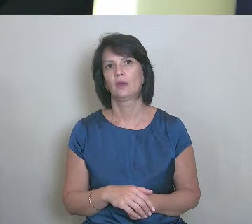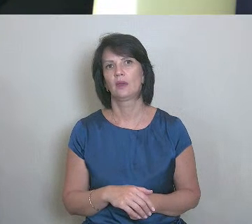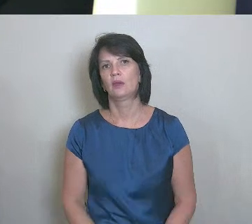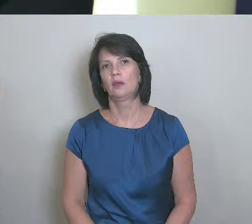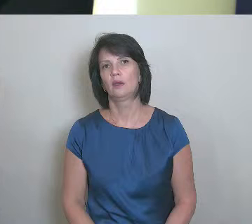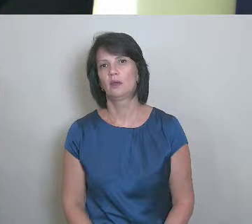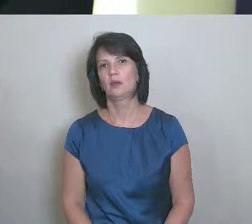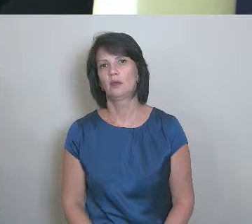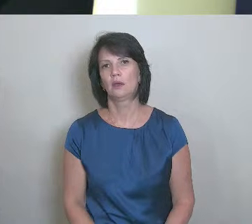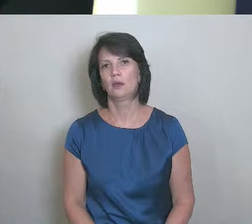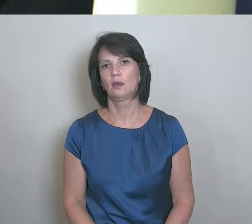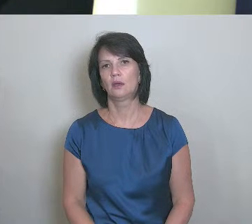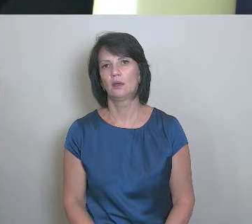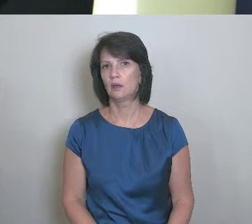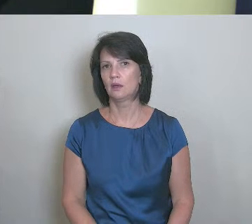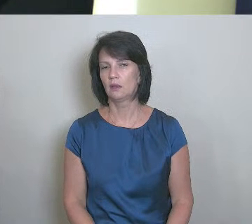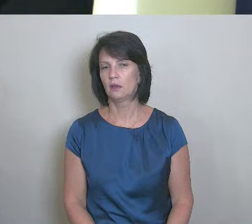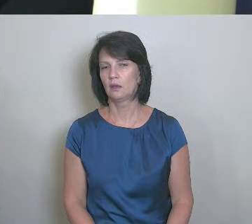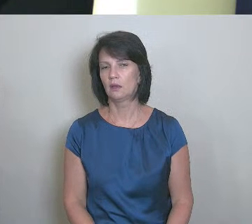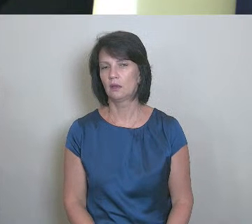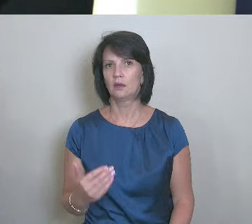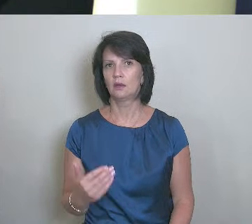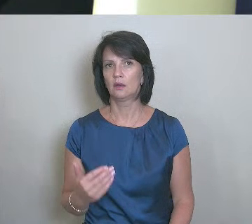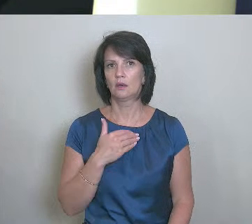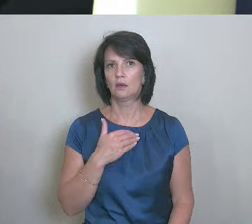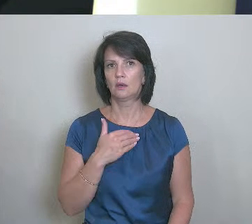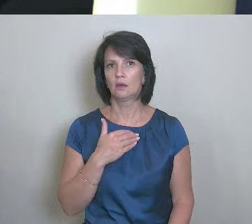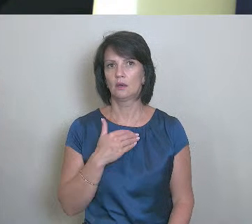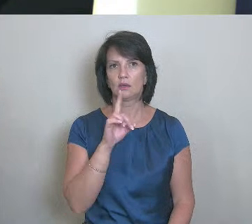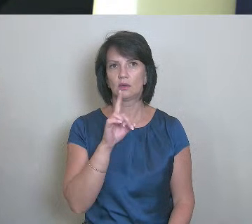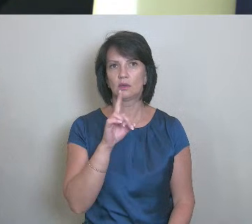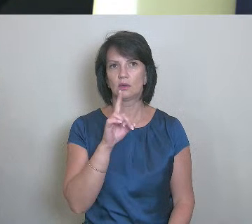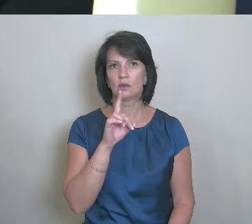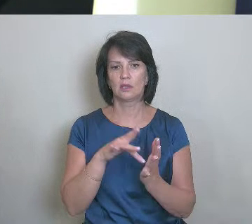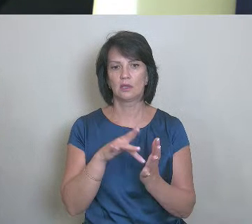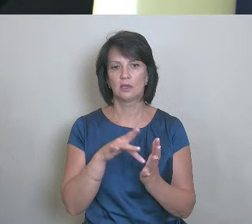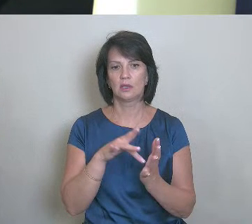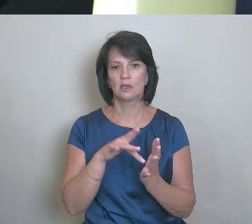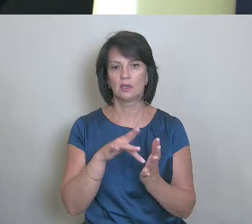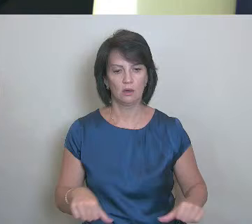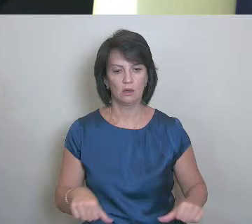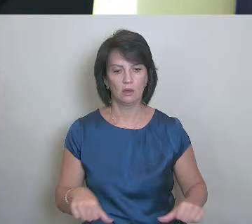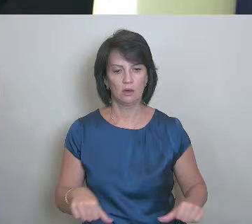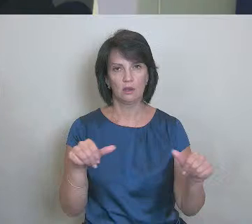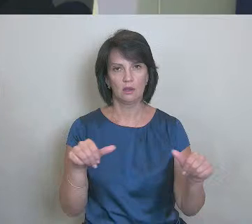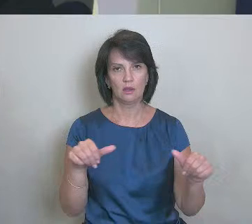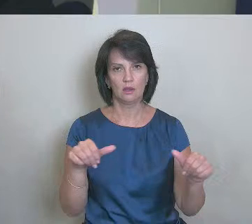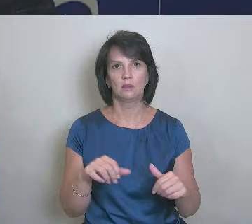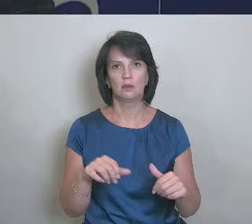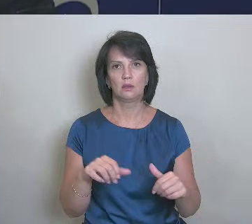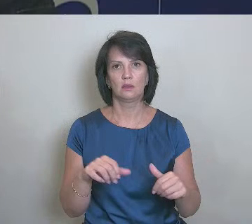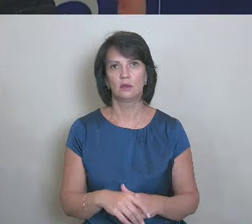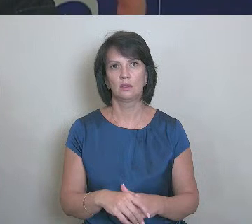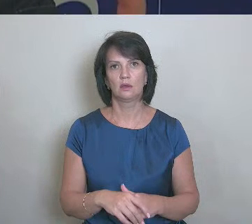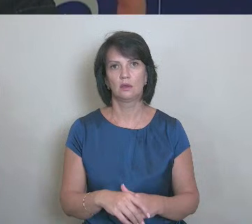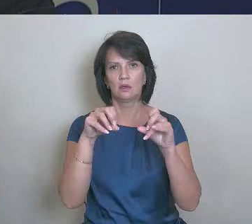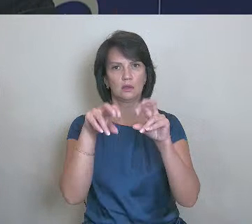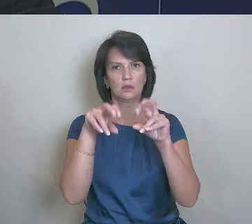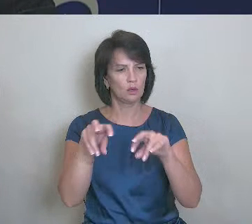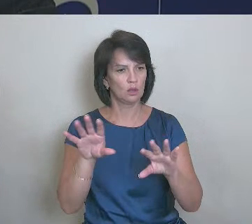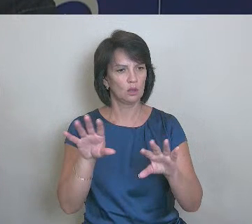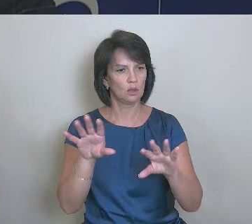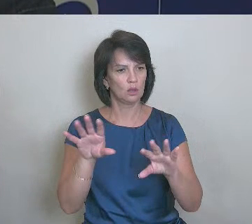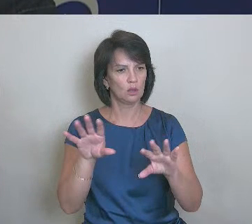CEC. And it's worthwhile mentioning that CEC plays the role of the arbiter. It's the commission of the